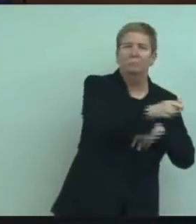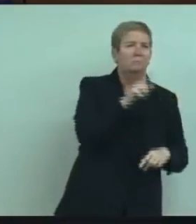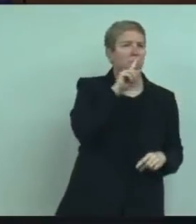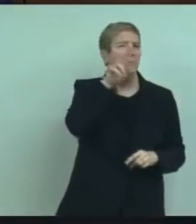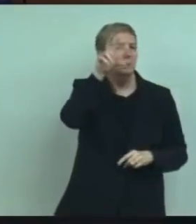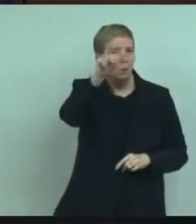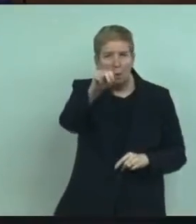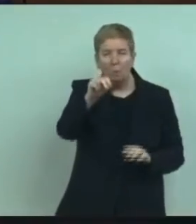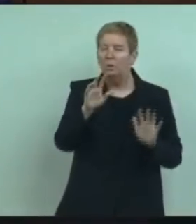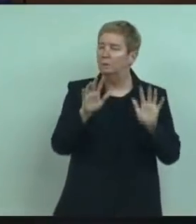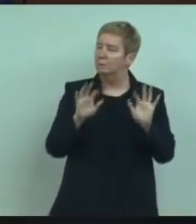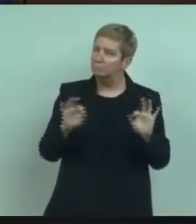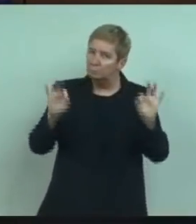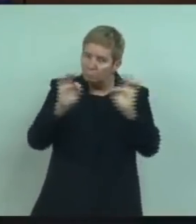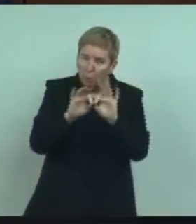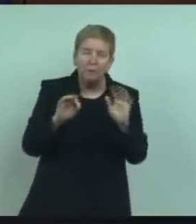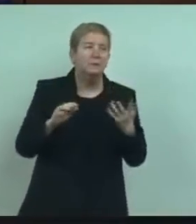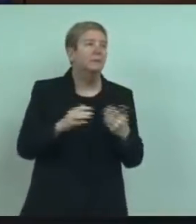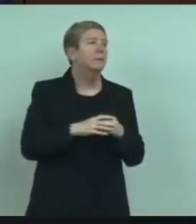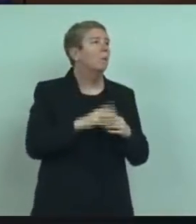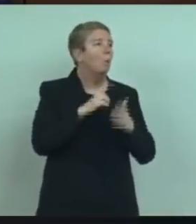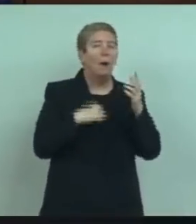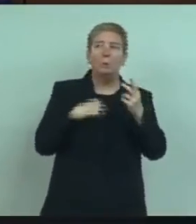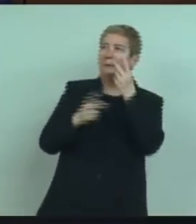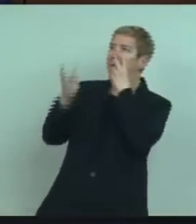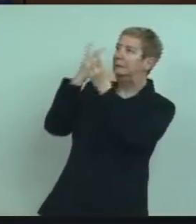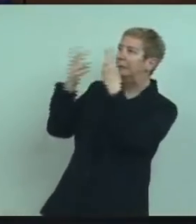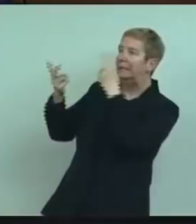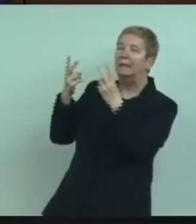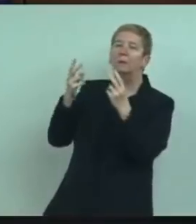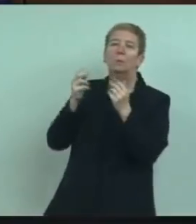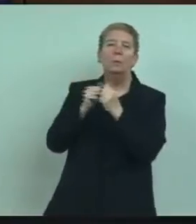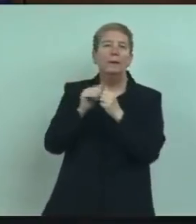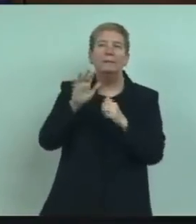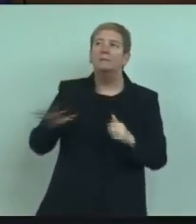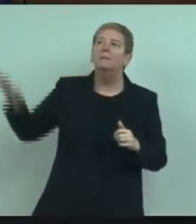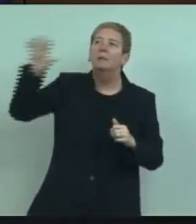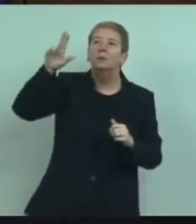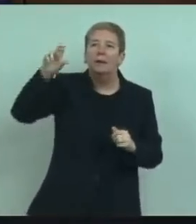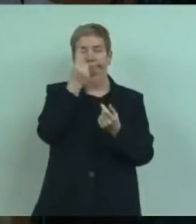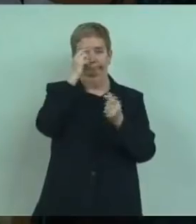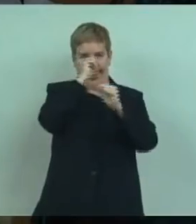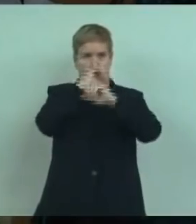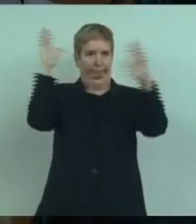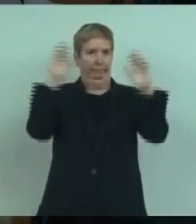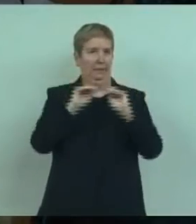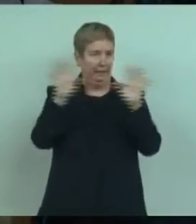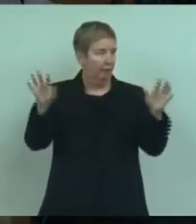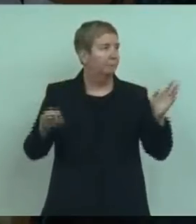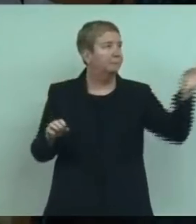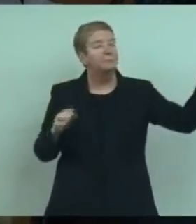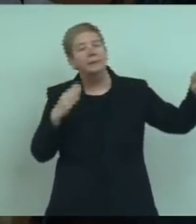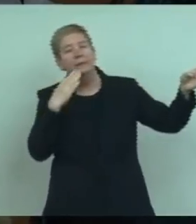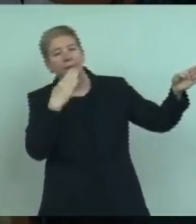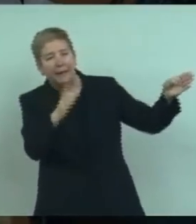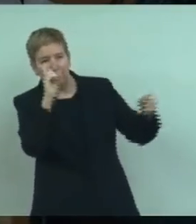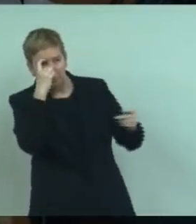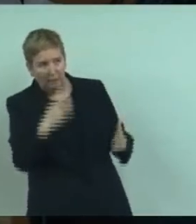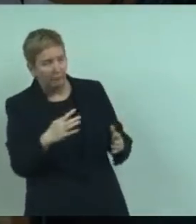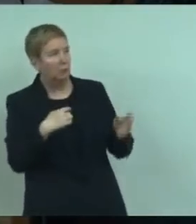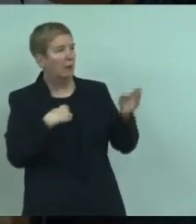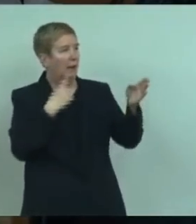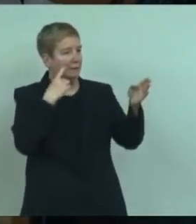really critical. We're seeing around the country more hate crimes, Governor, I think